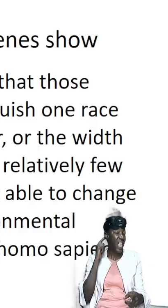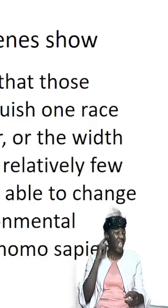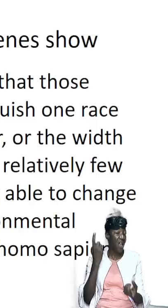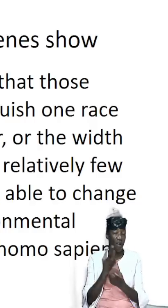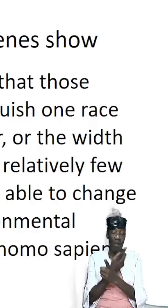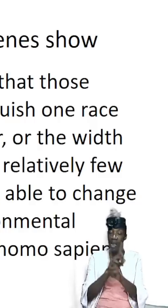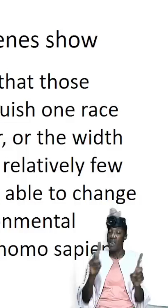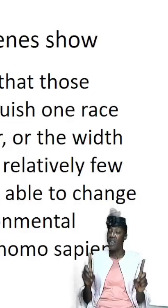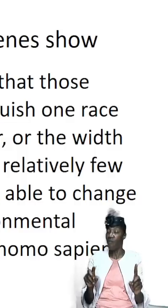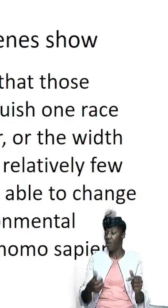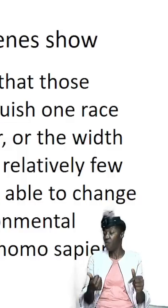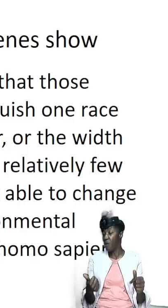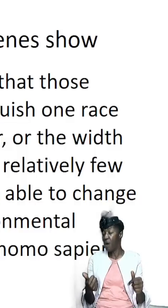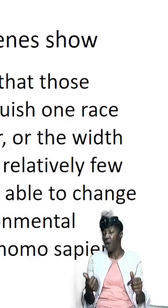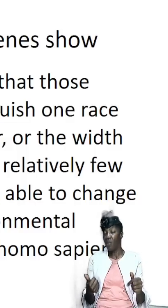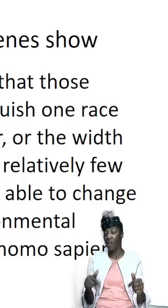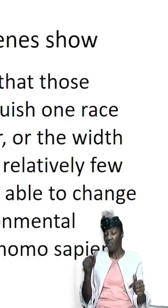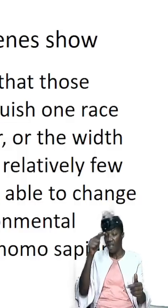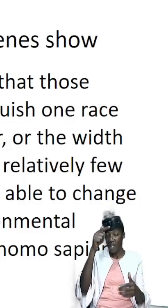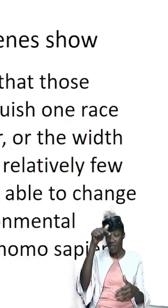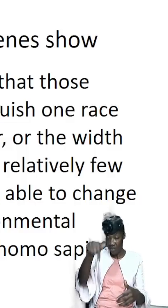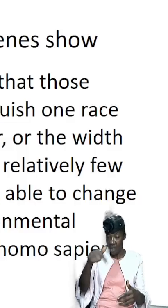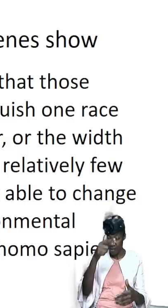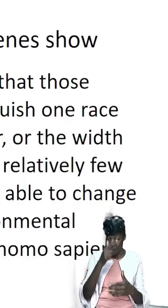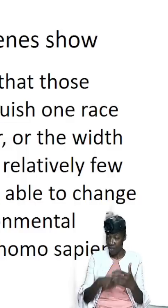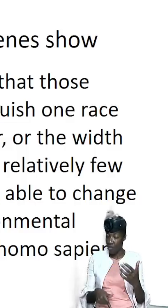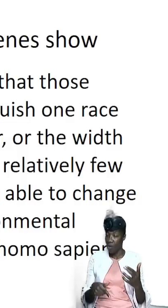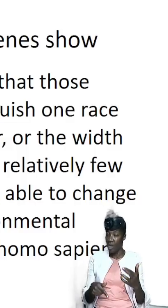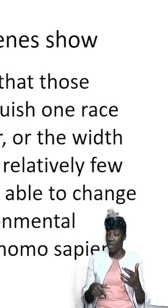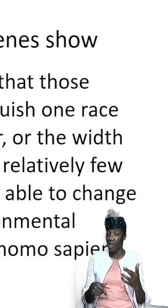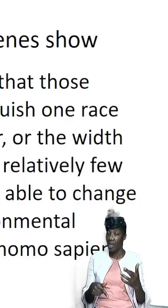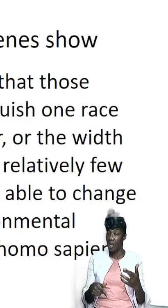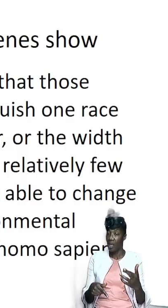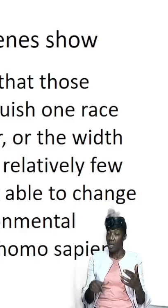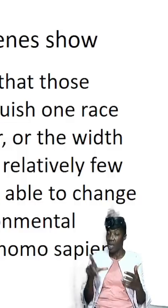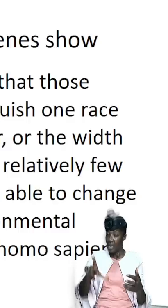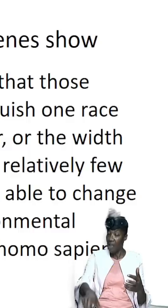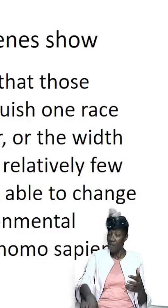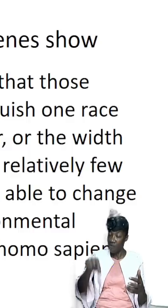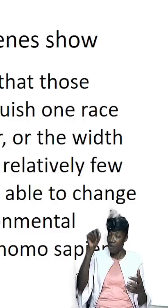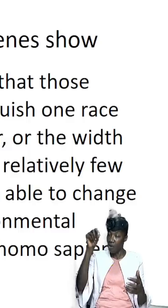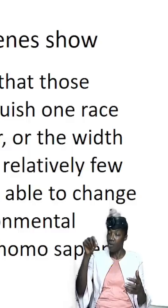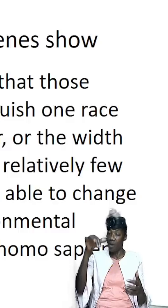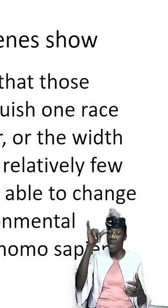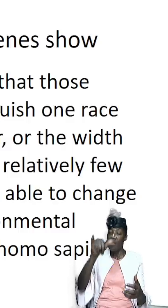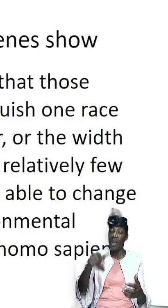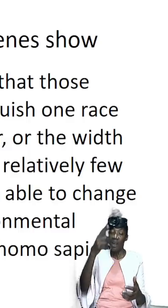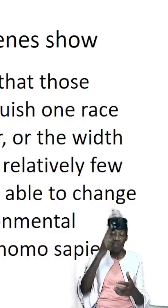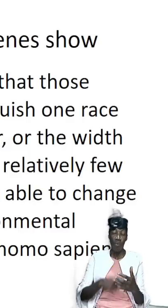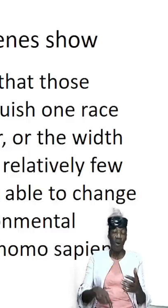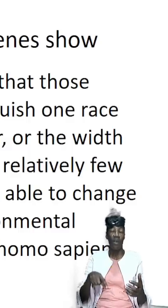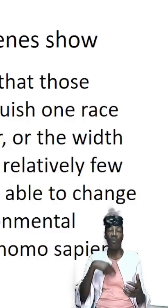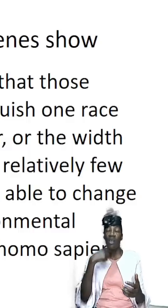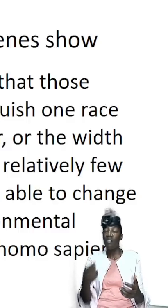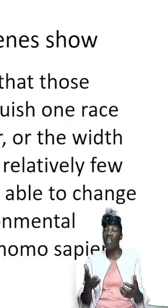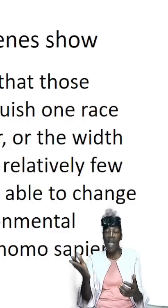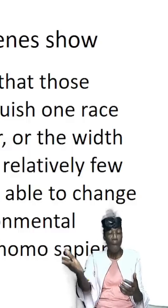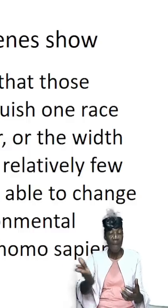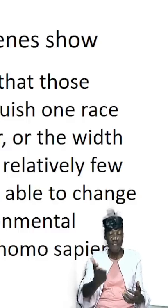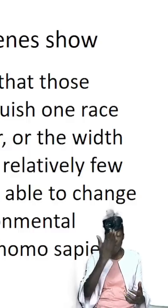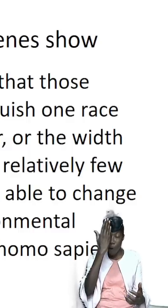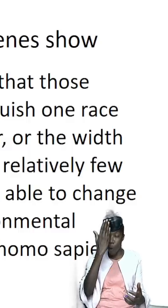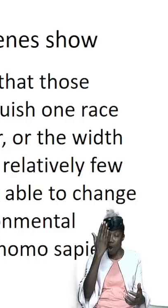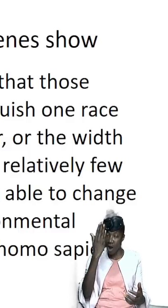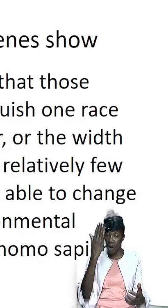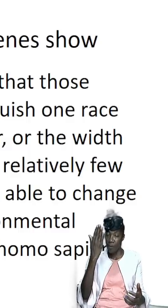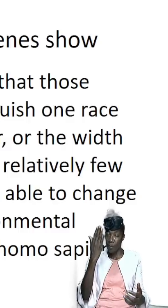others. And this is what the researchers have found. And that is what we were saying before.